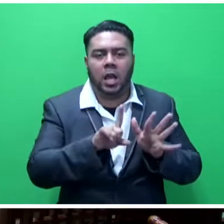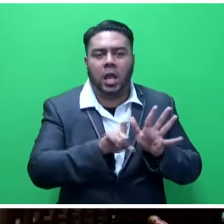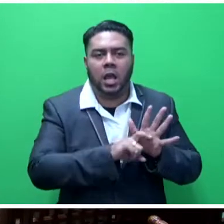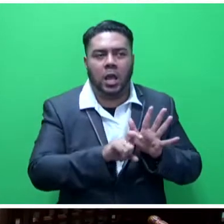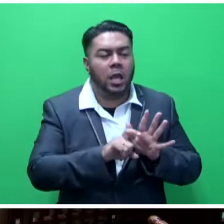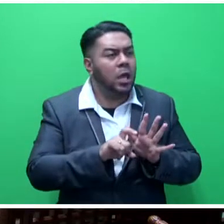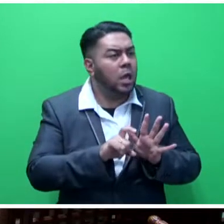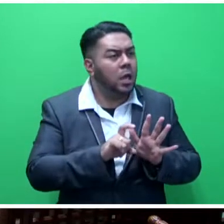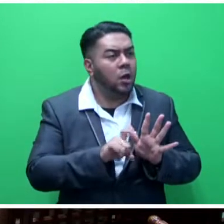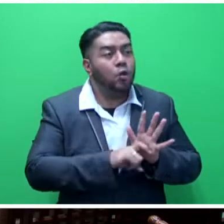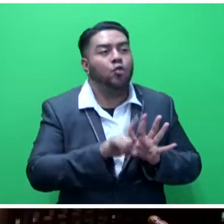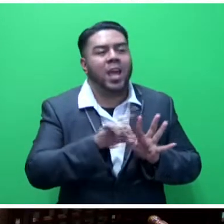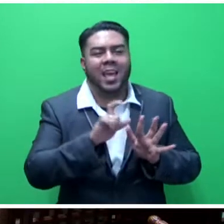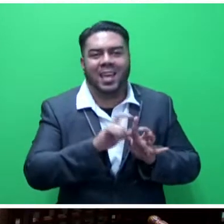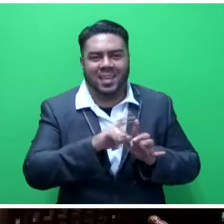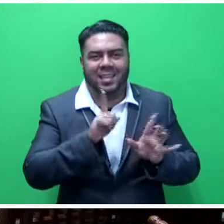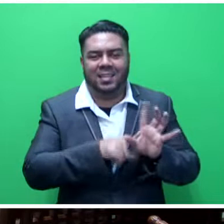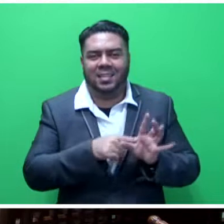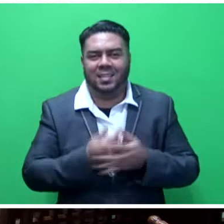You have the floor, sir. Thank you, Mr. Speaker, sir.